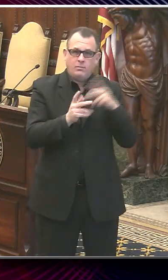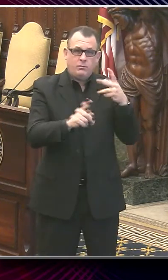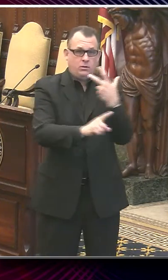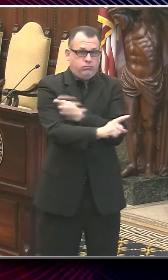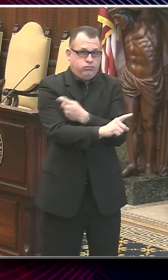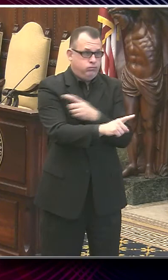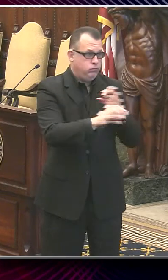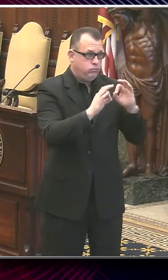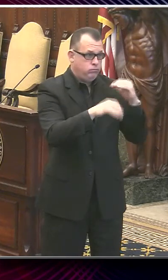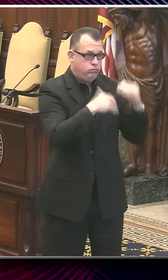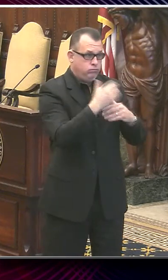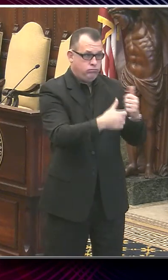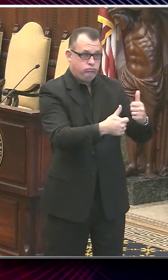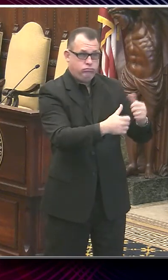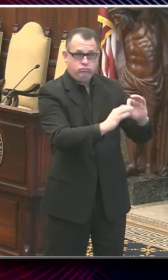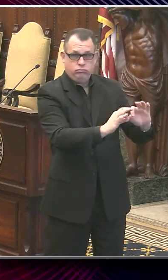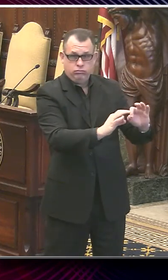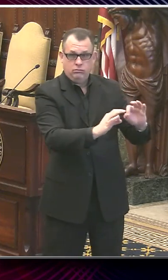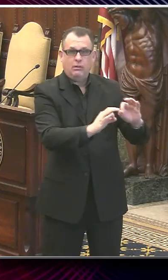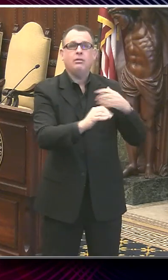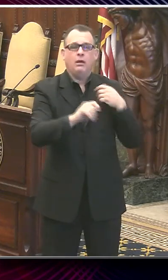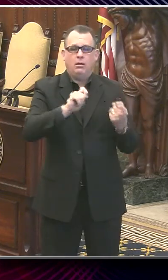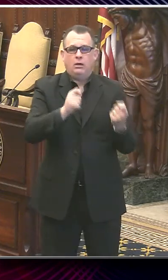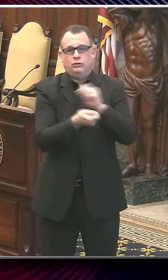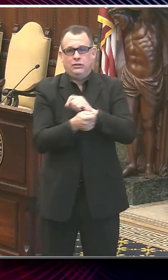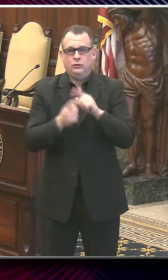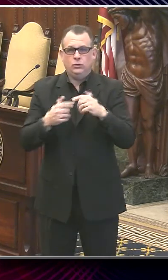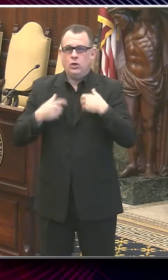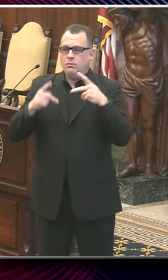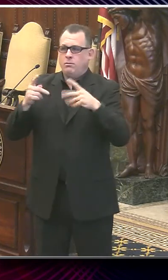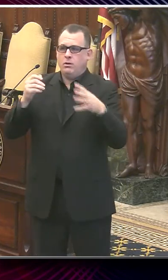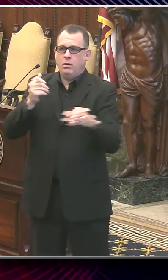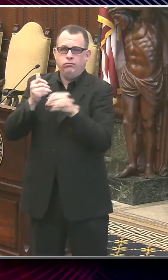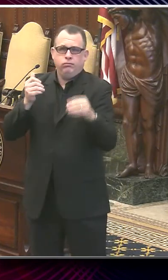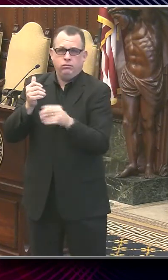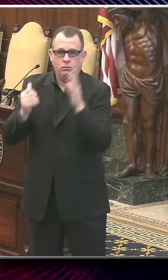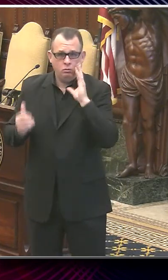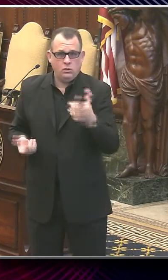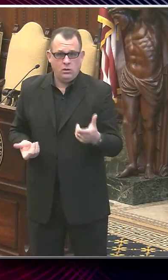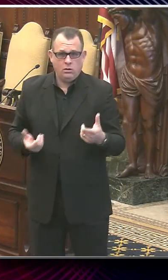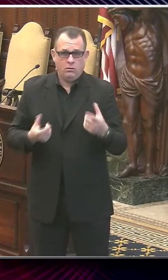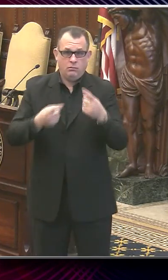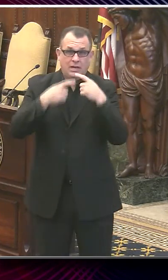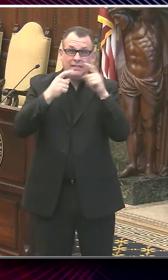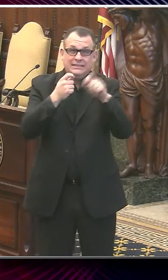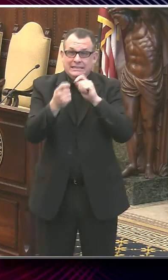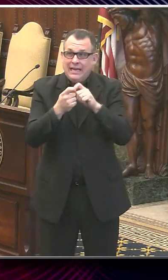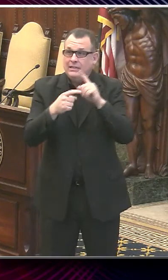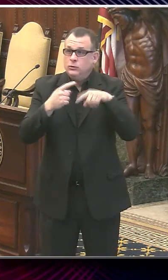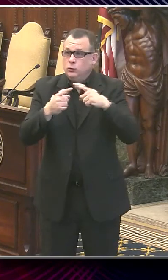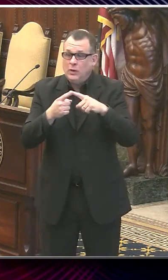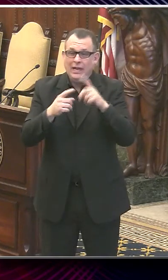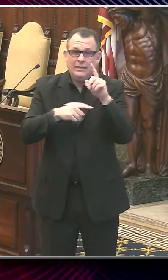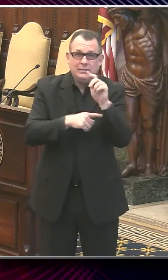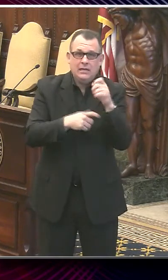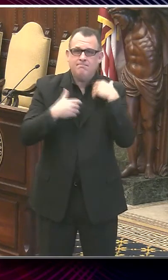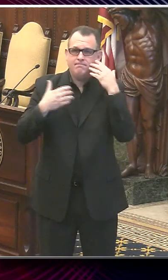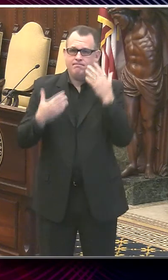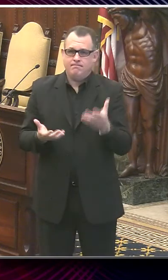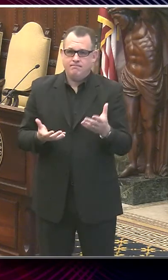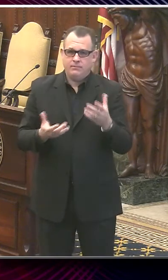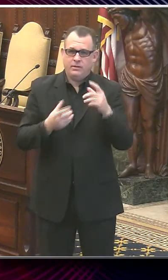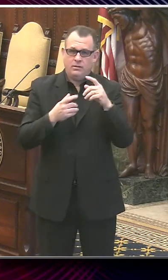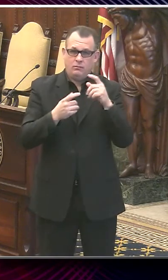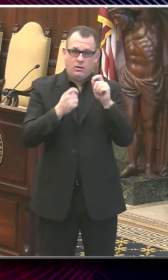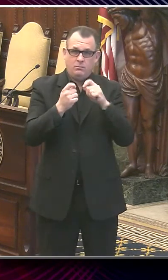then we'll move to the younger folks. But I can't announce a date on that yet. Is there a certain number that you're looking